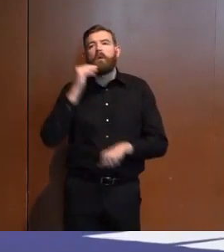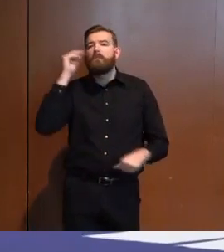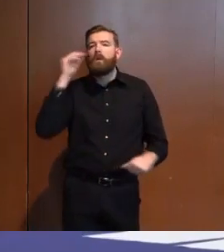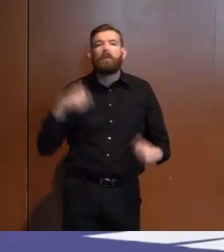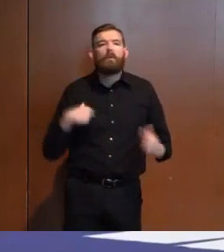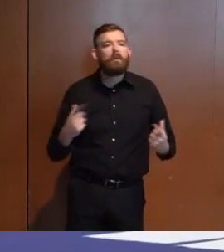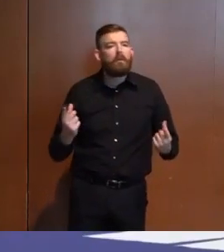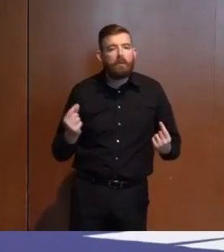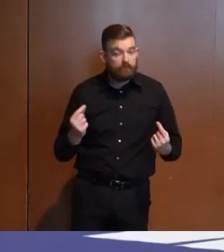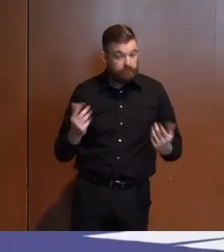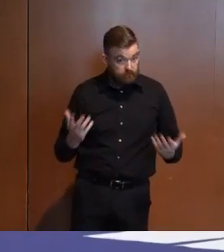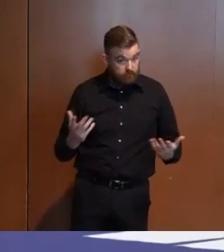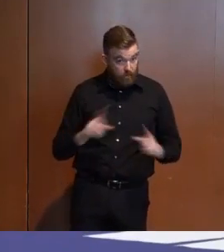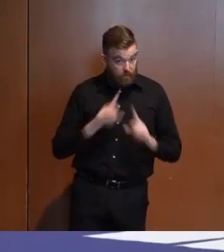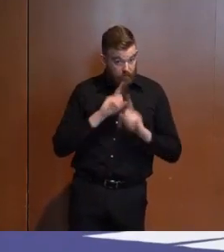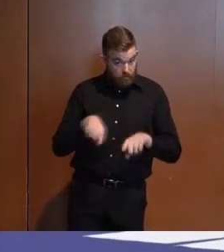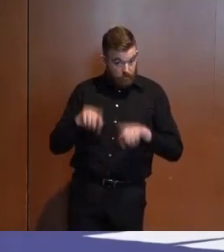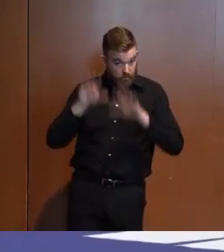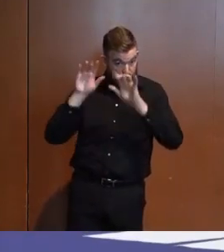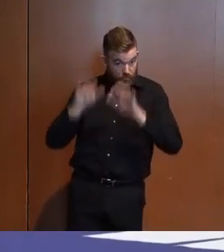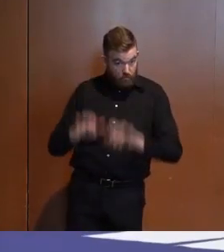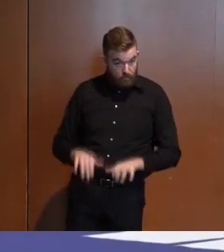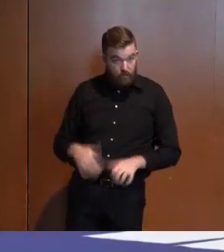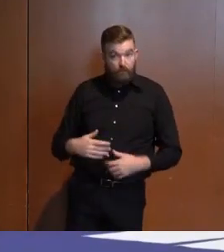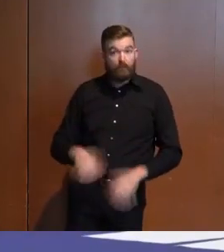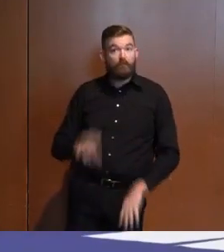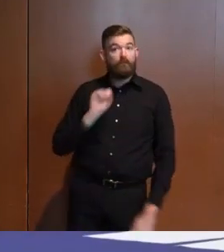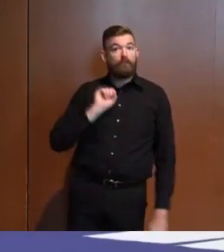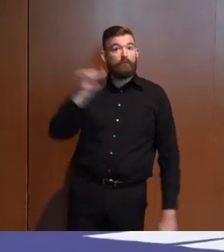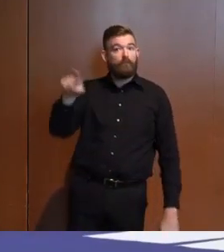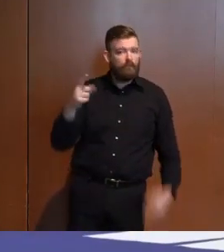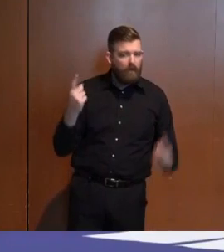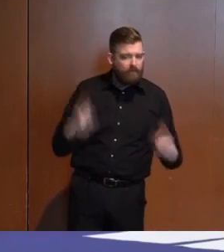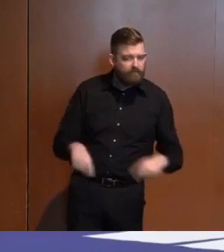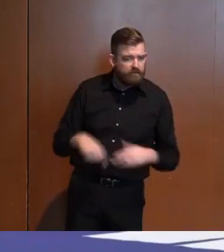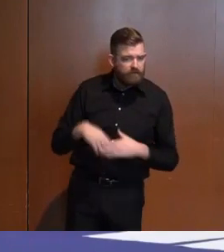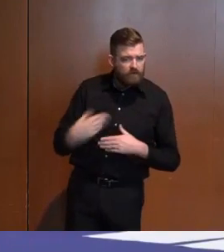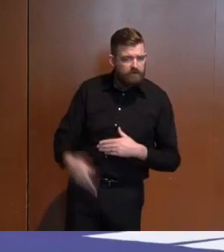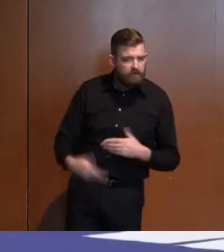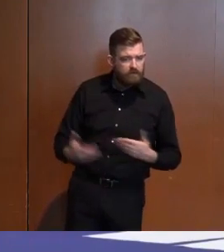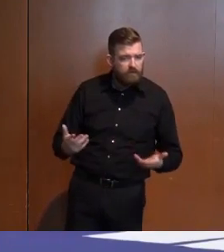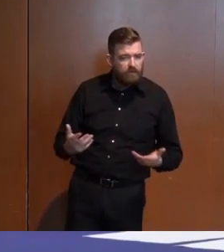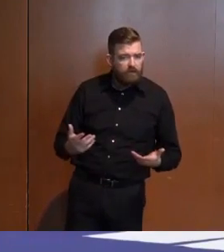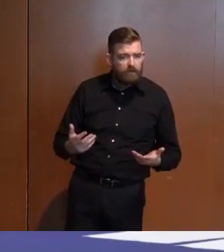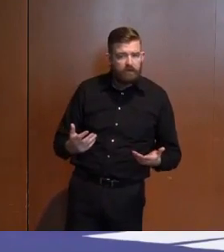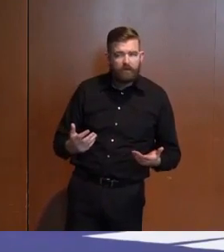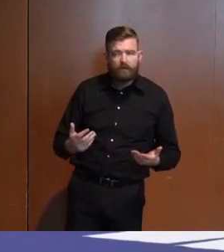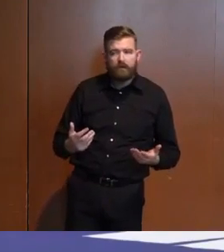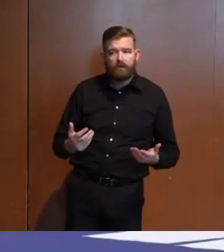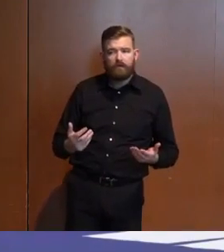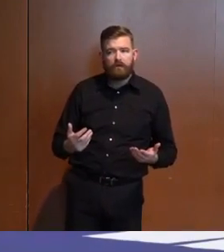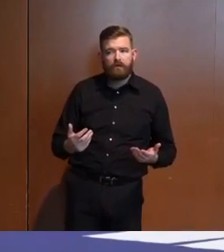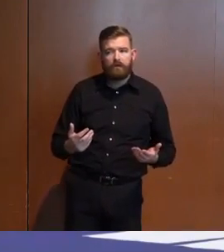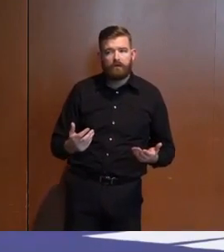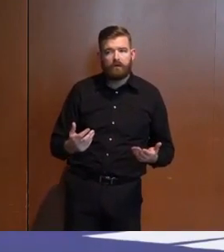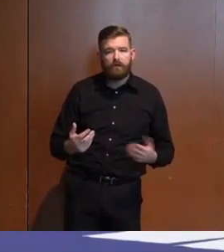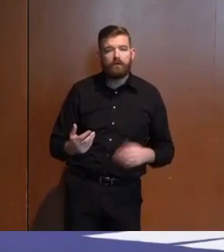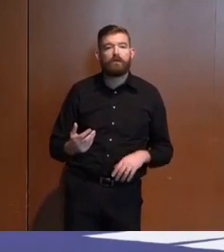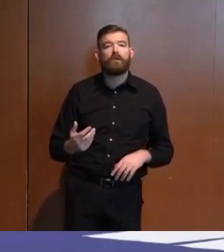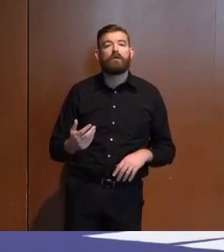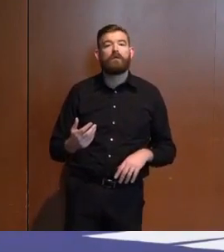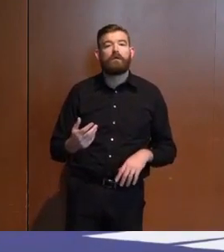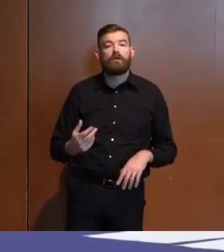So the complaint will come in through the form into OEM. They'll review it and process it and make sure it gets to the